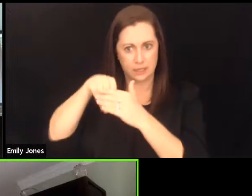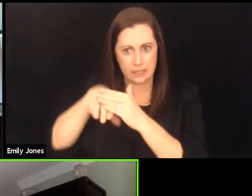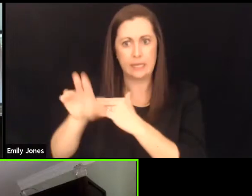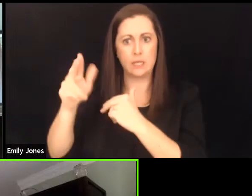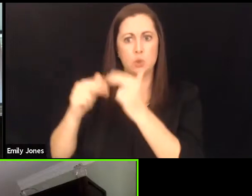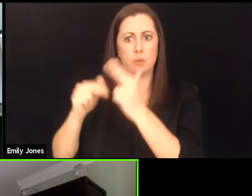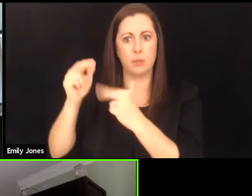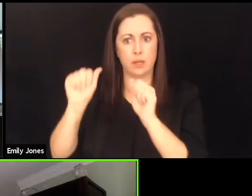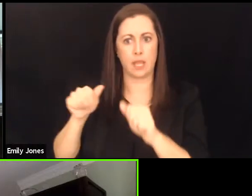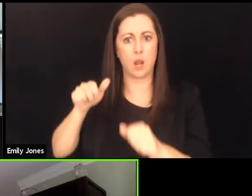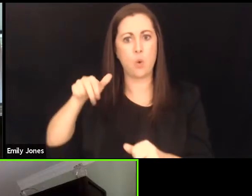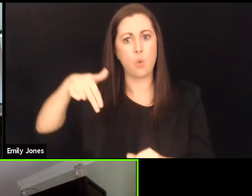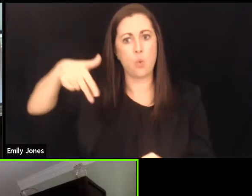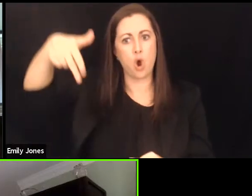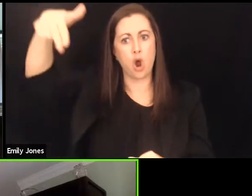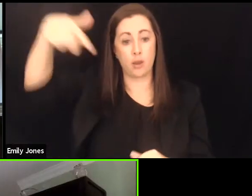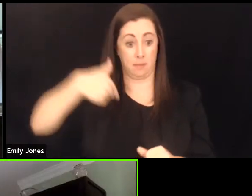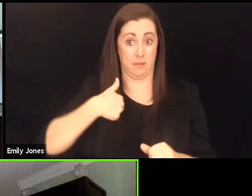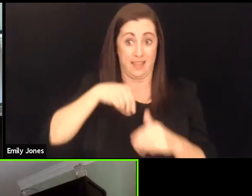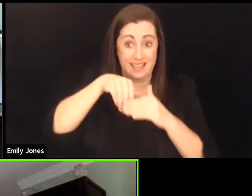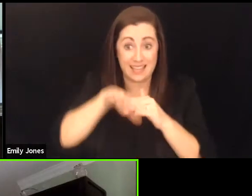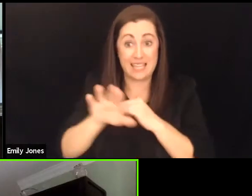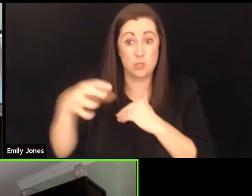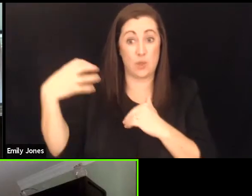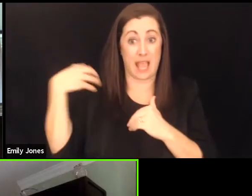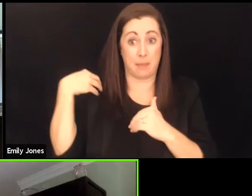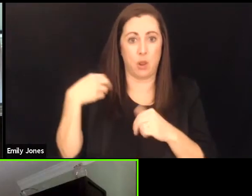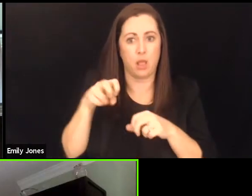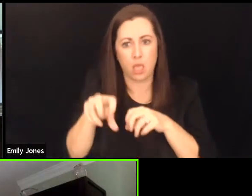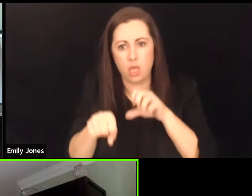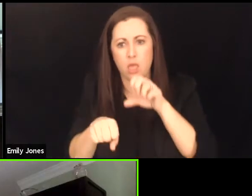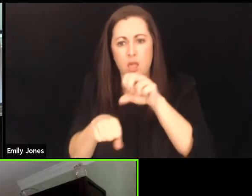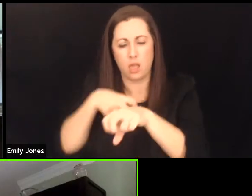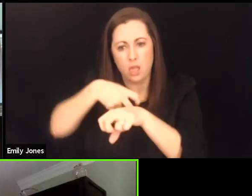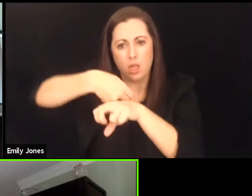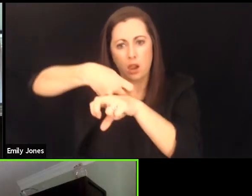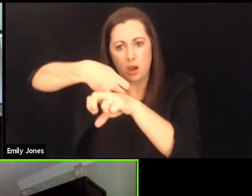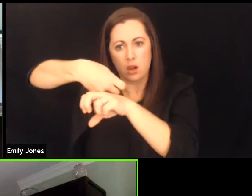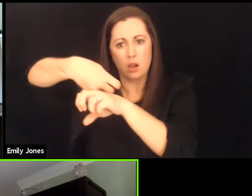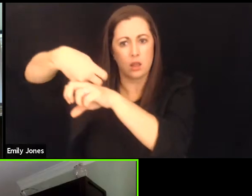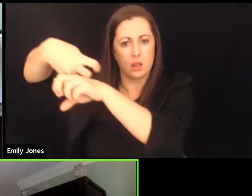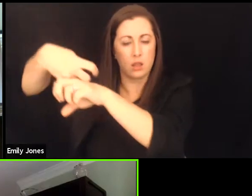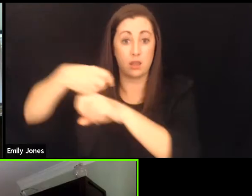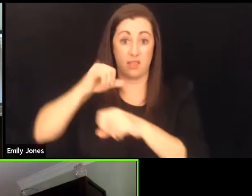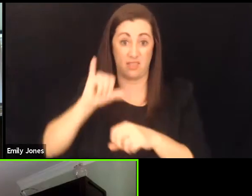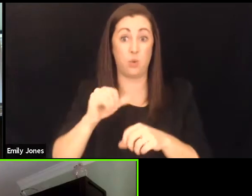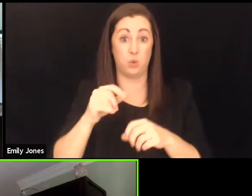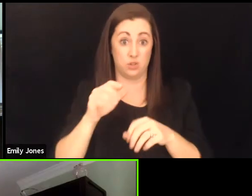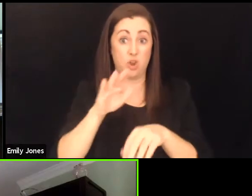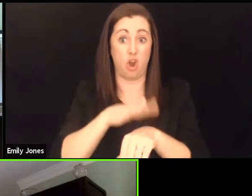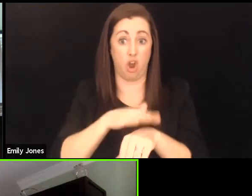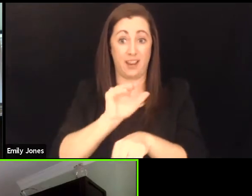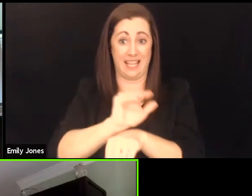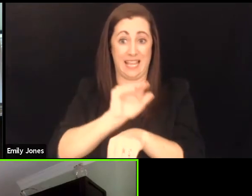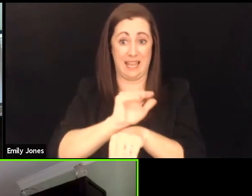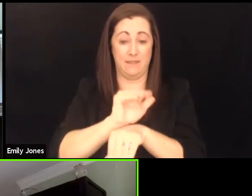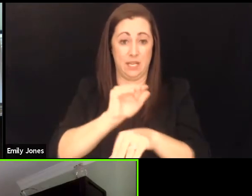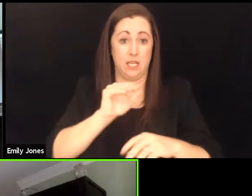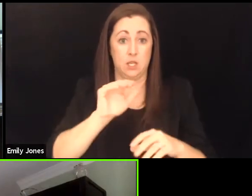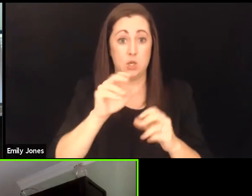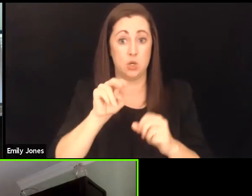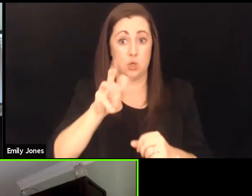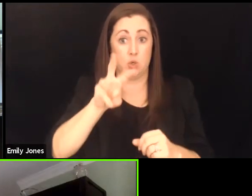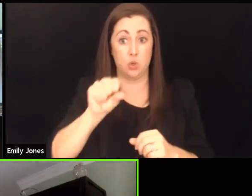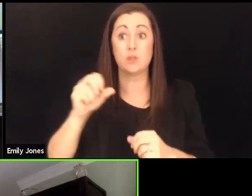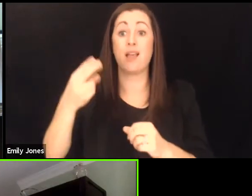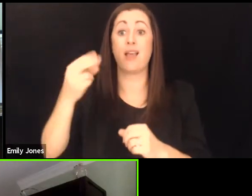this is the only way I can get in the Capitol." Well, that got on the evening news, and that pried it right out of the House. So we got out of the House right after